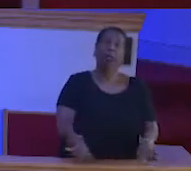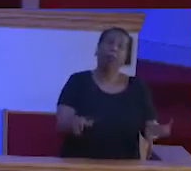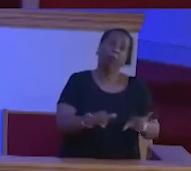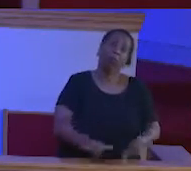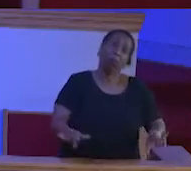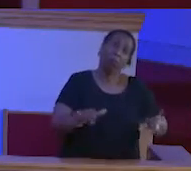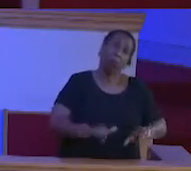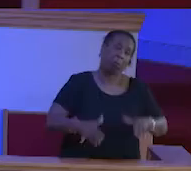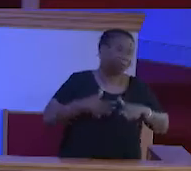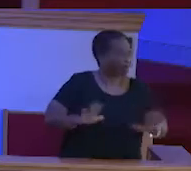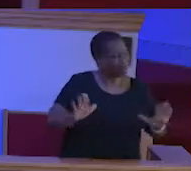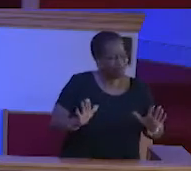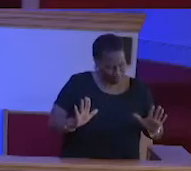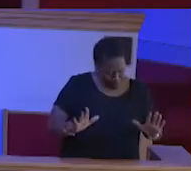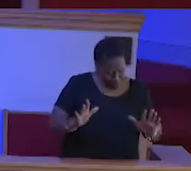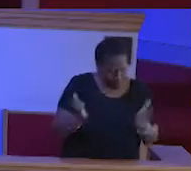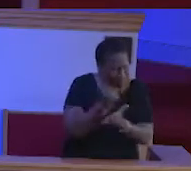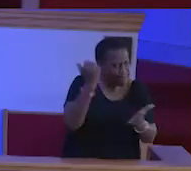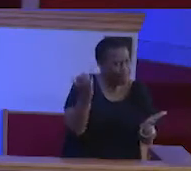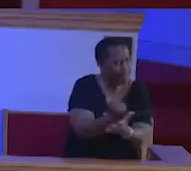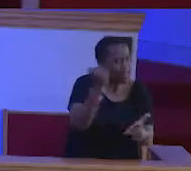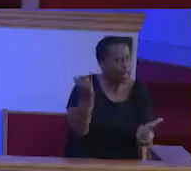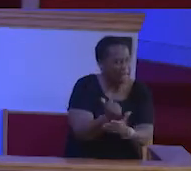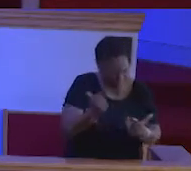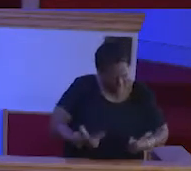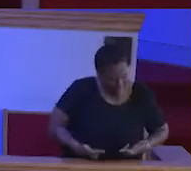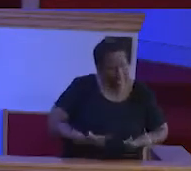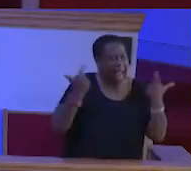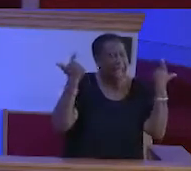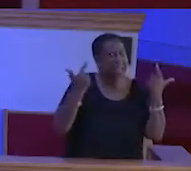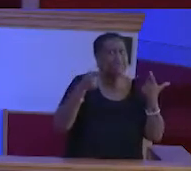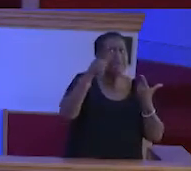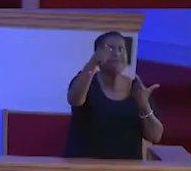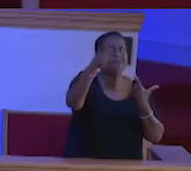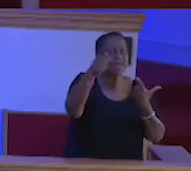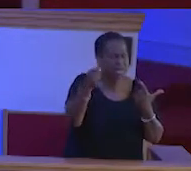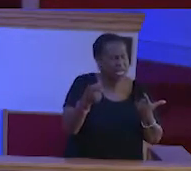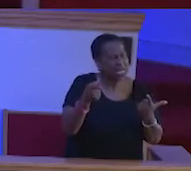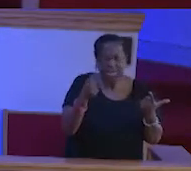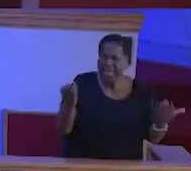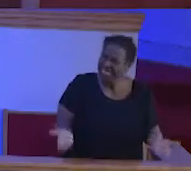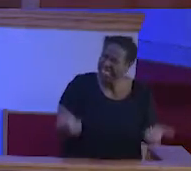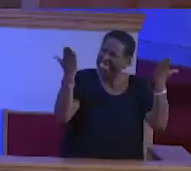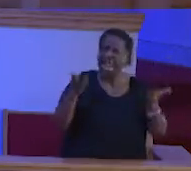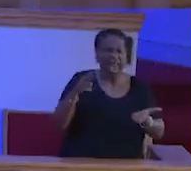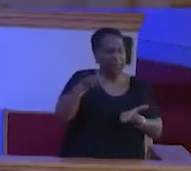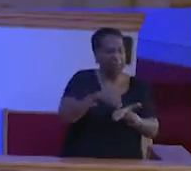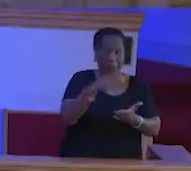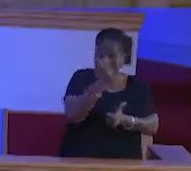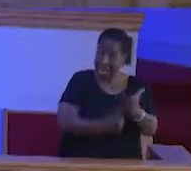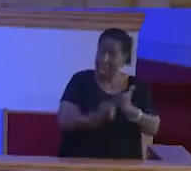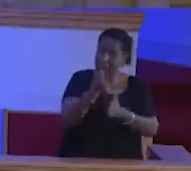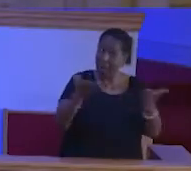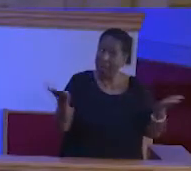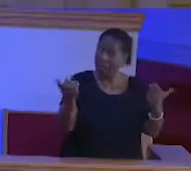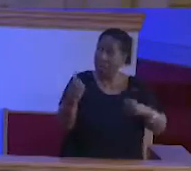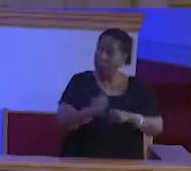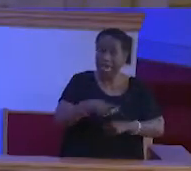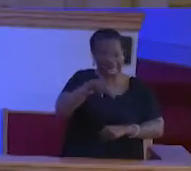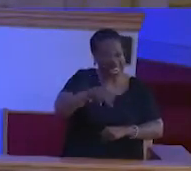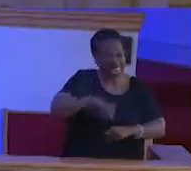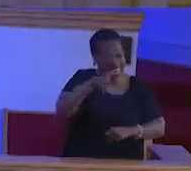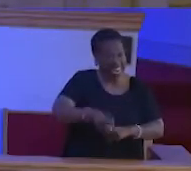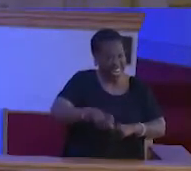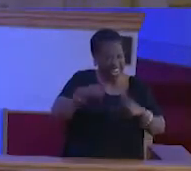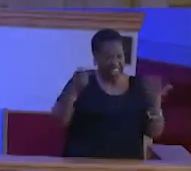There's more to life than you presently experience. Get up. Is there anybody here today that needs to come